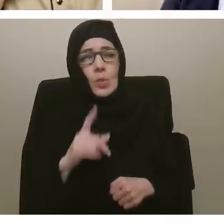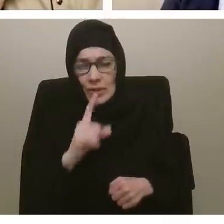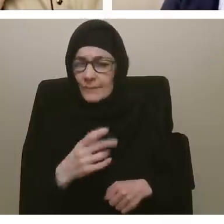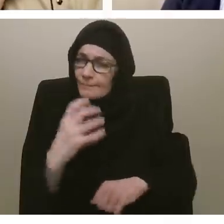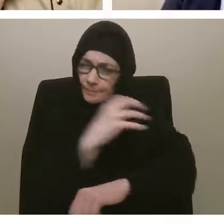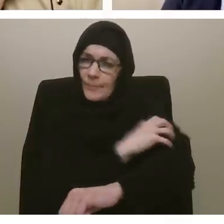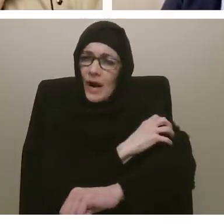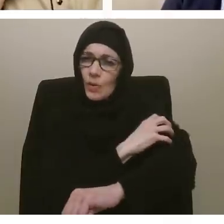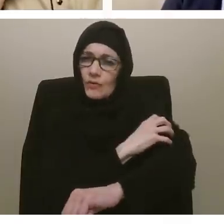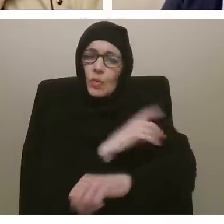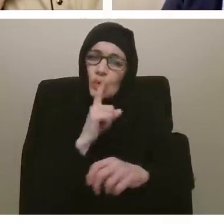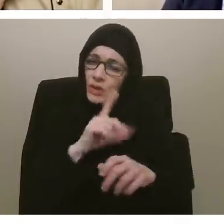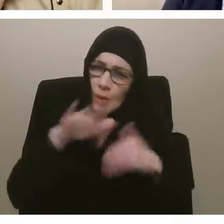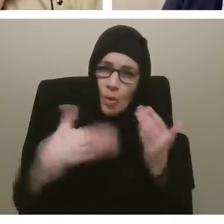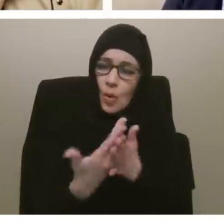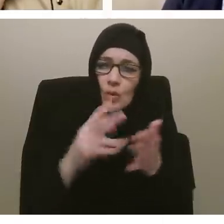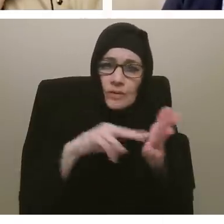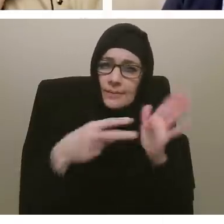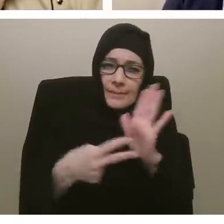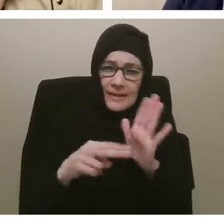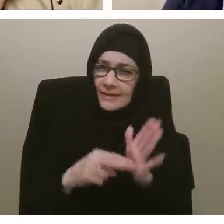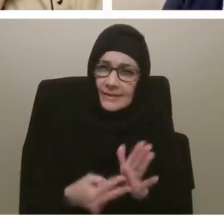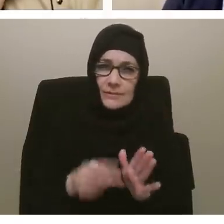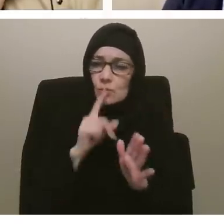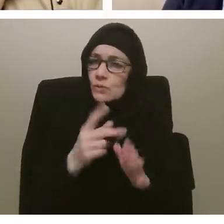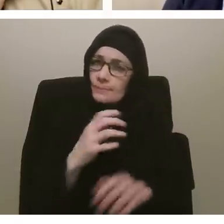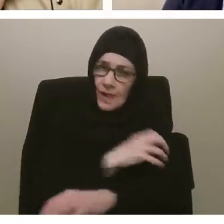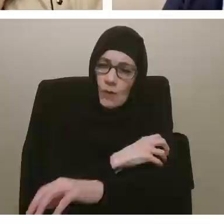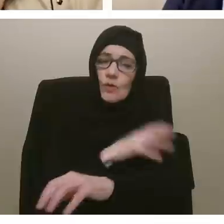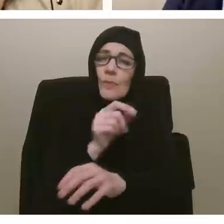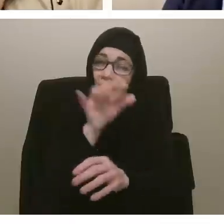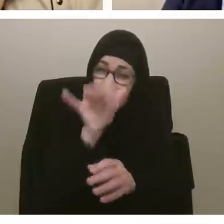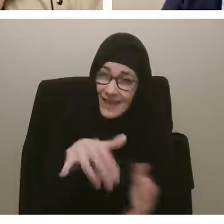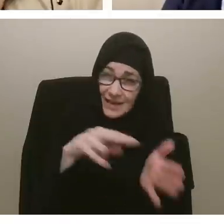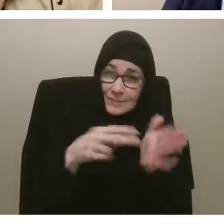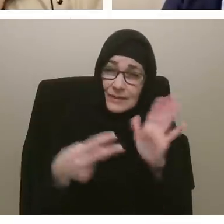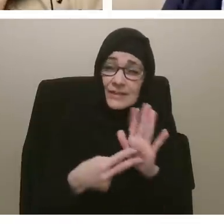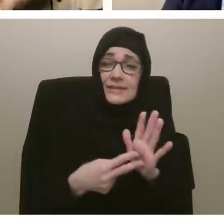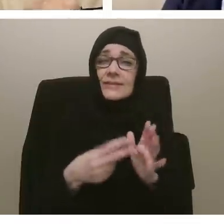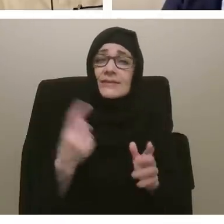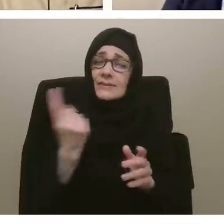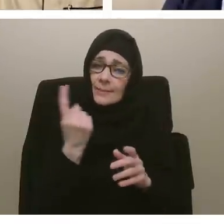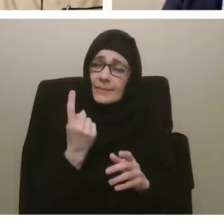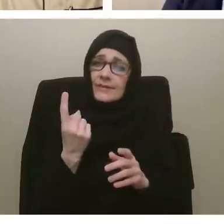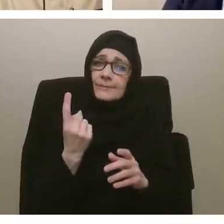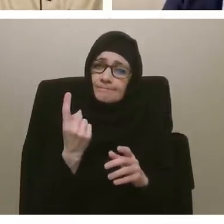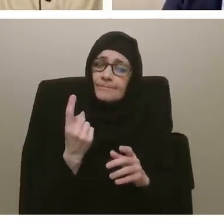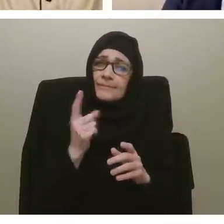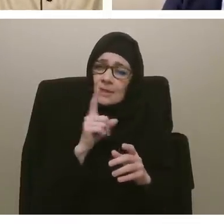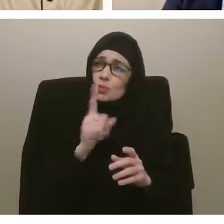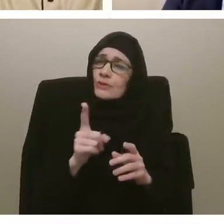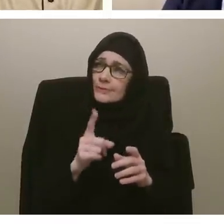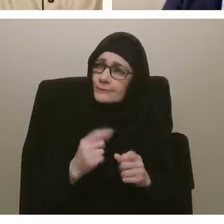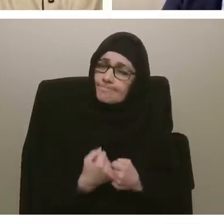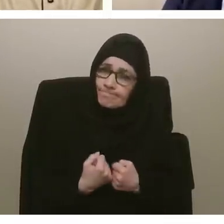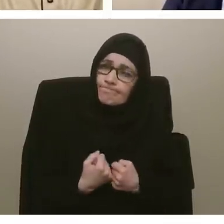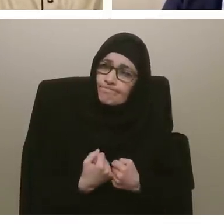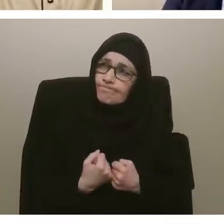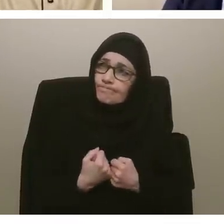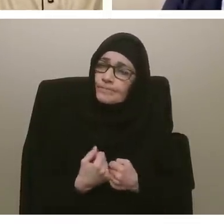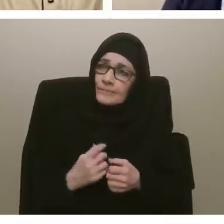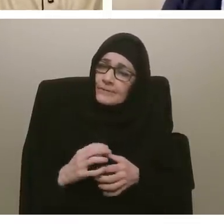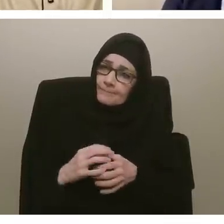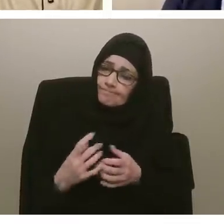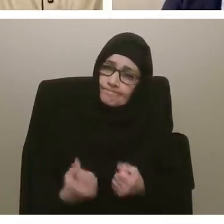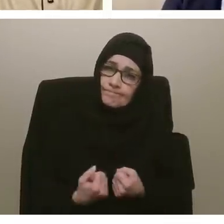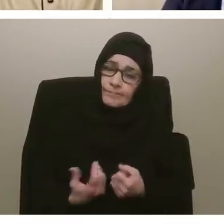very powerful, all the meanings are very powerful. It's, and I think that meaning is something that perhaps resonates with a lot of us, the idea